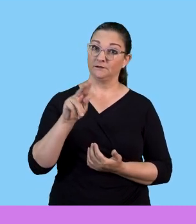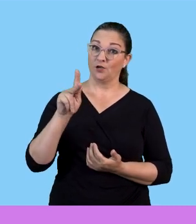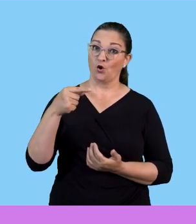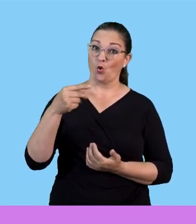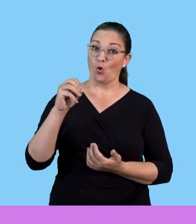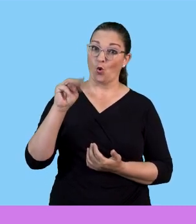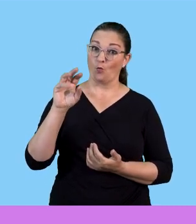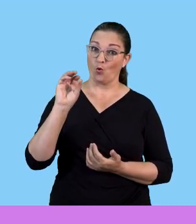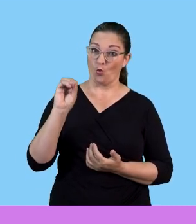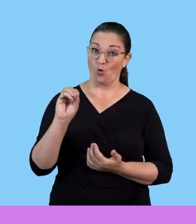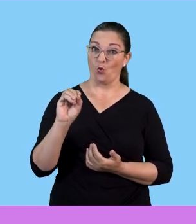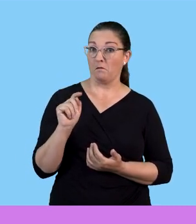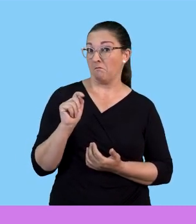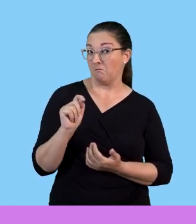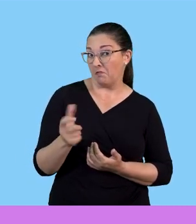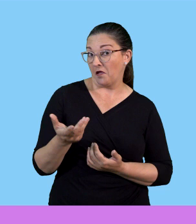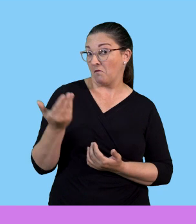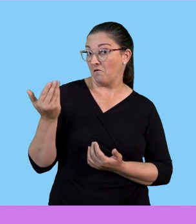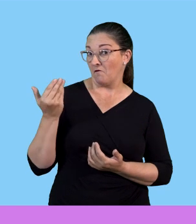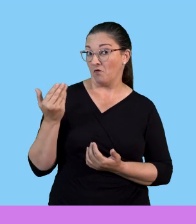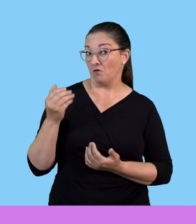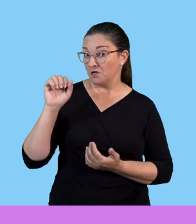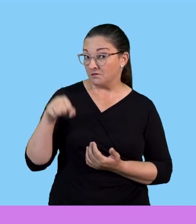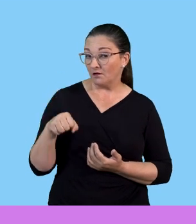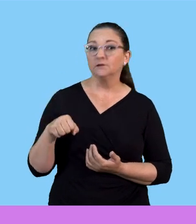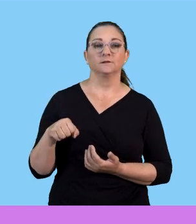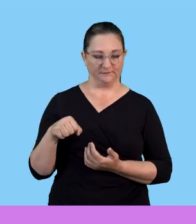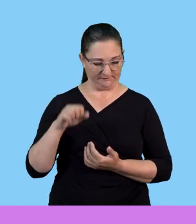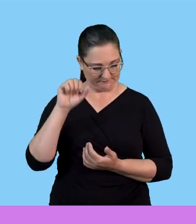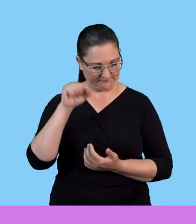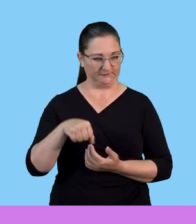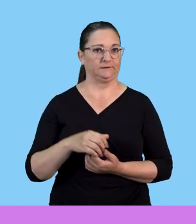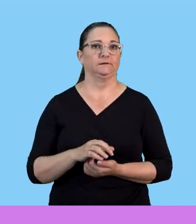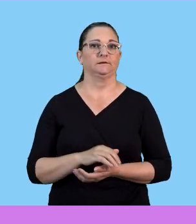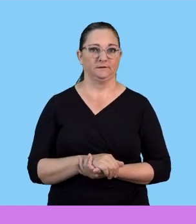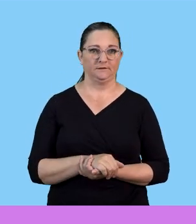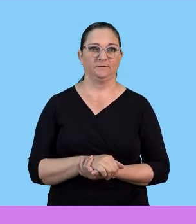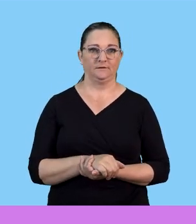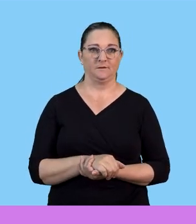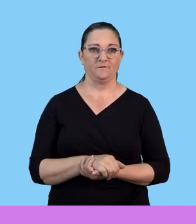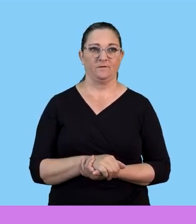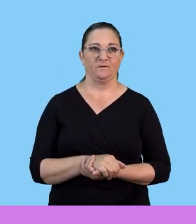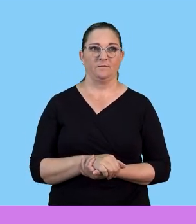Did Mr. Cormo settle his previous account? Give reason for your answer. Yes, he did.